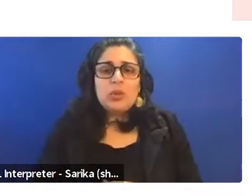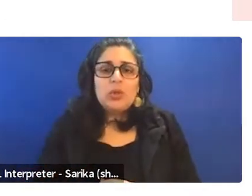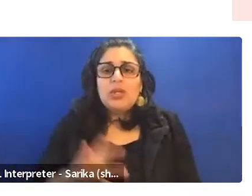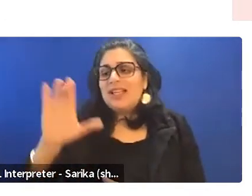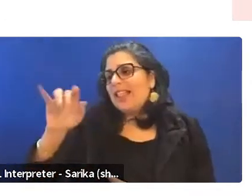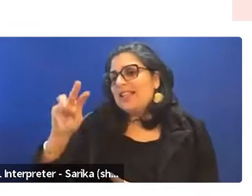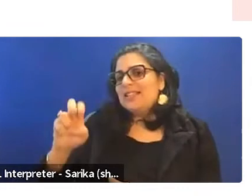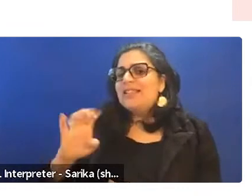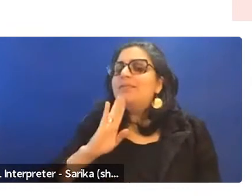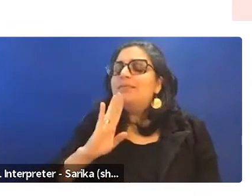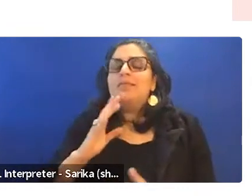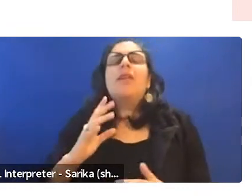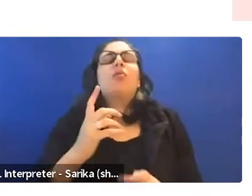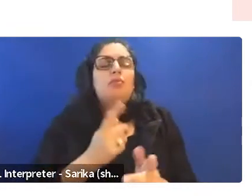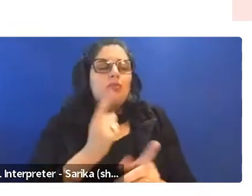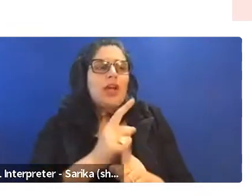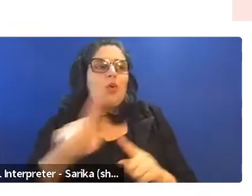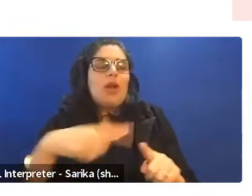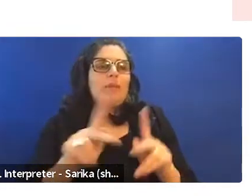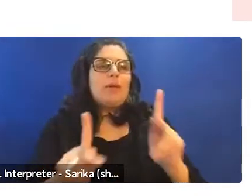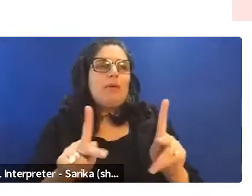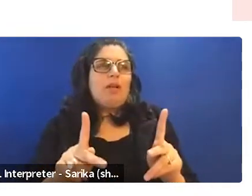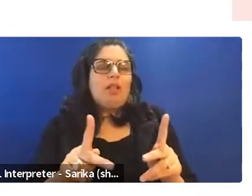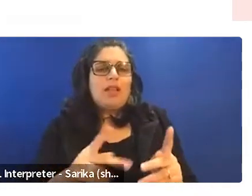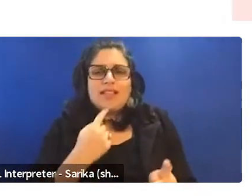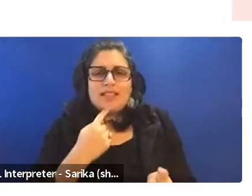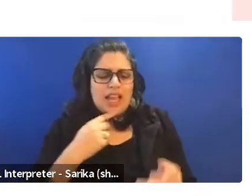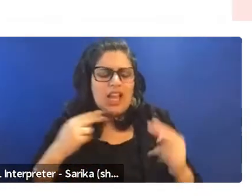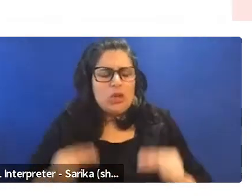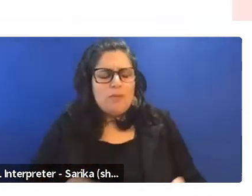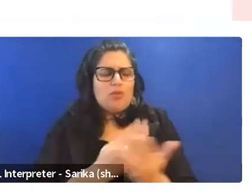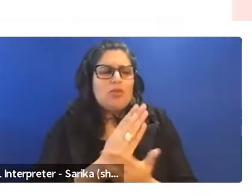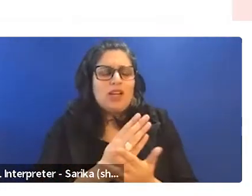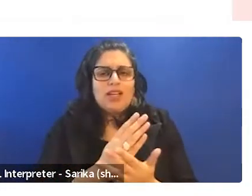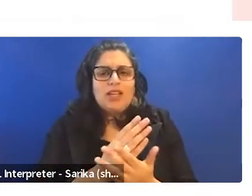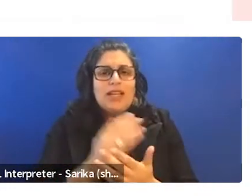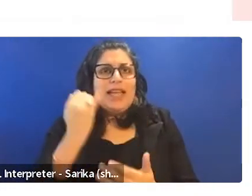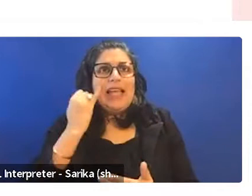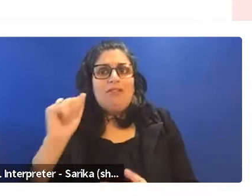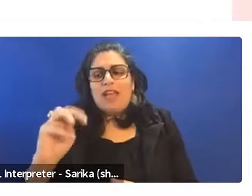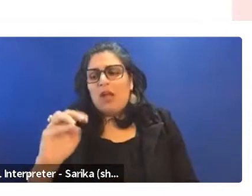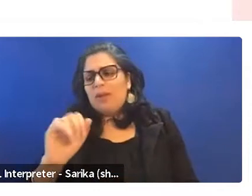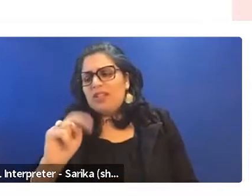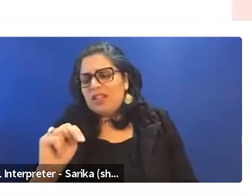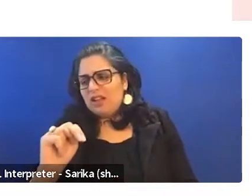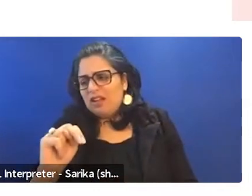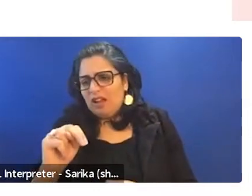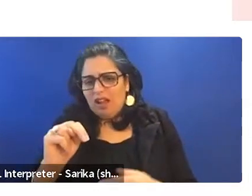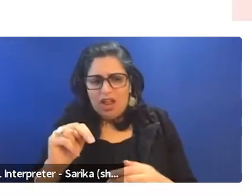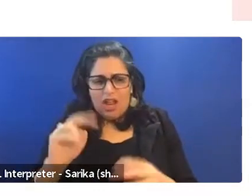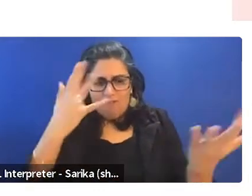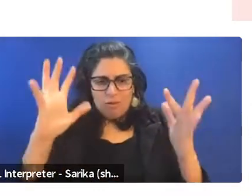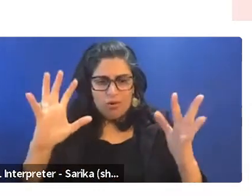Oftentimes when we say it's a human rights issue, people think of themselves, like if the Amazon rainforest collapses, then I'm going to suffer because I won't get